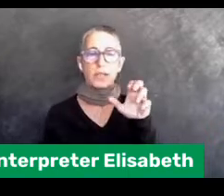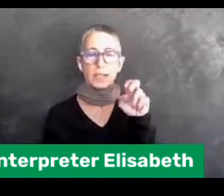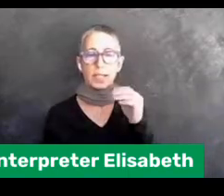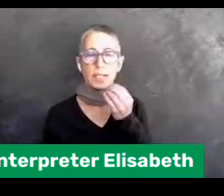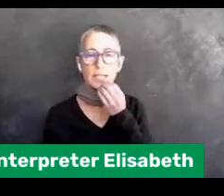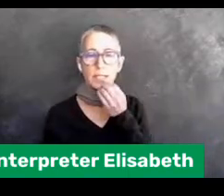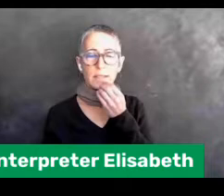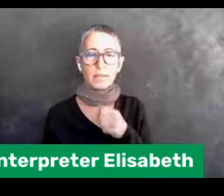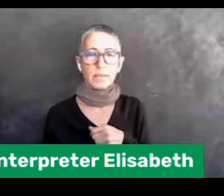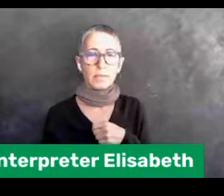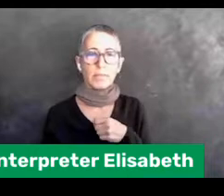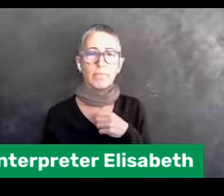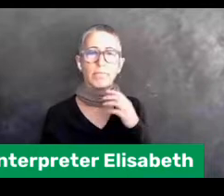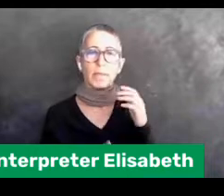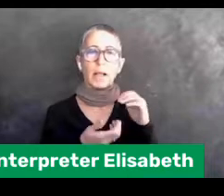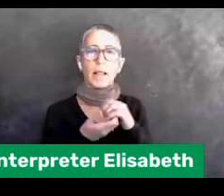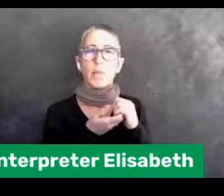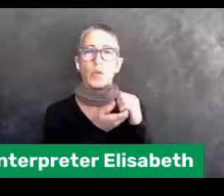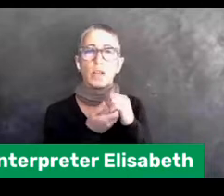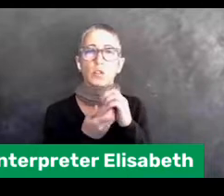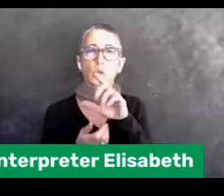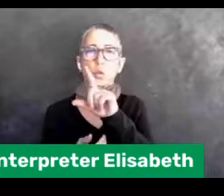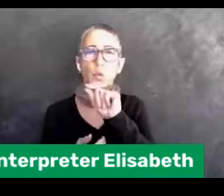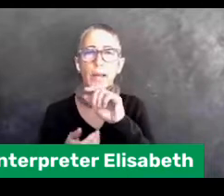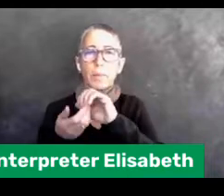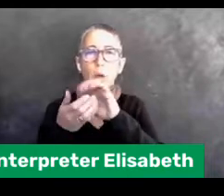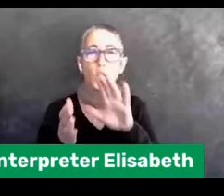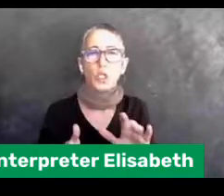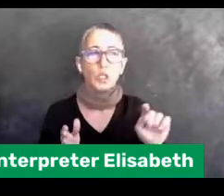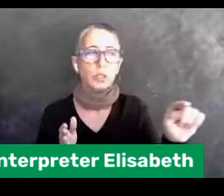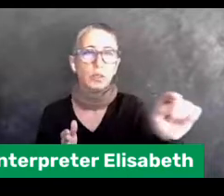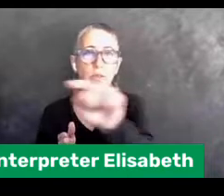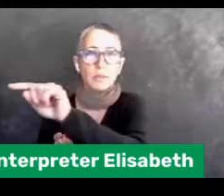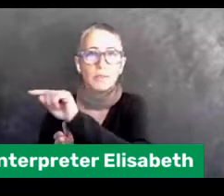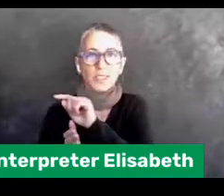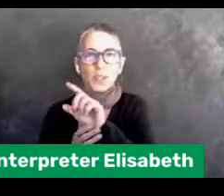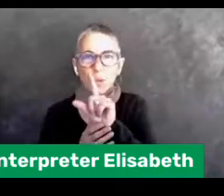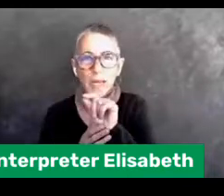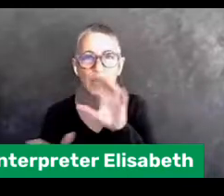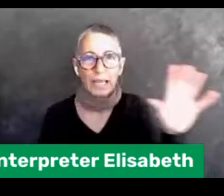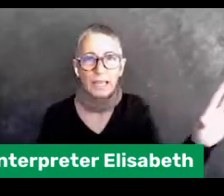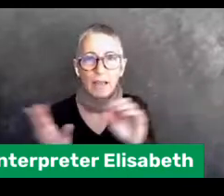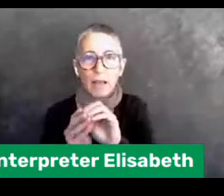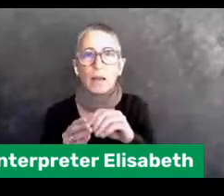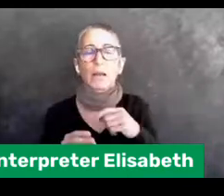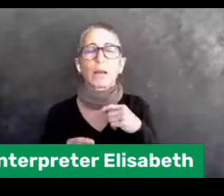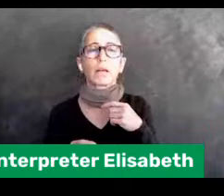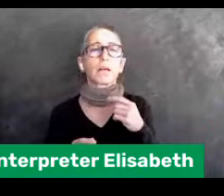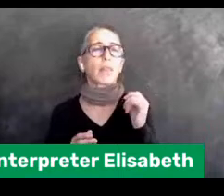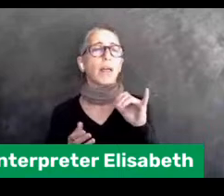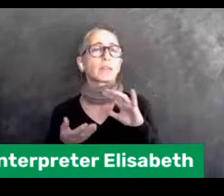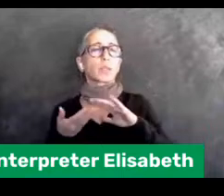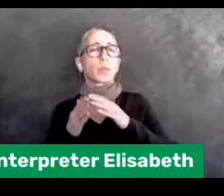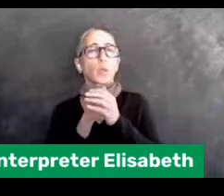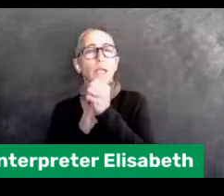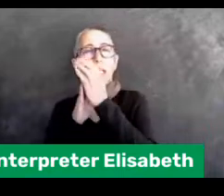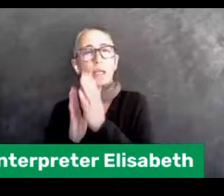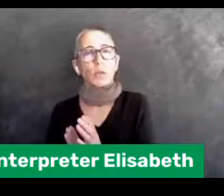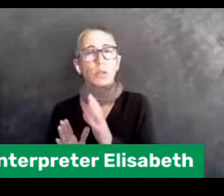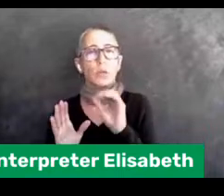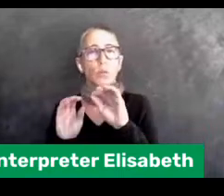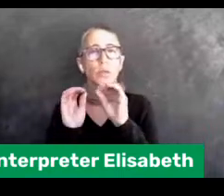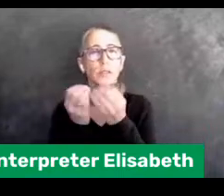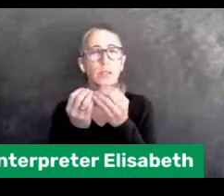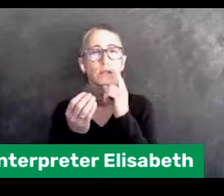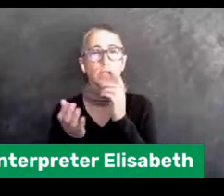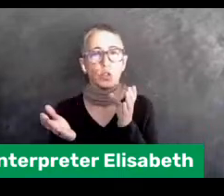of around 20 committed partners. One of Austin's strengths is the number of community leaders and organizations that serve it, and this